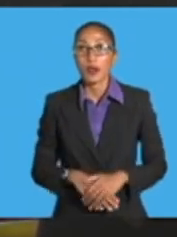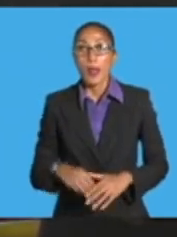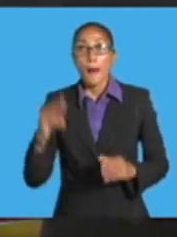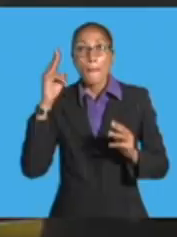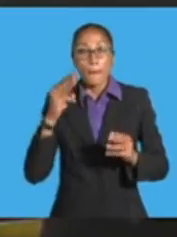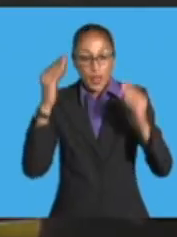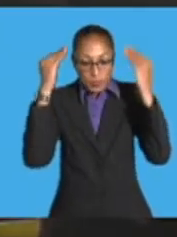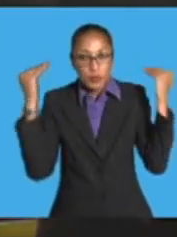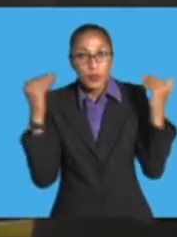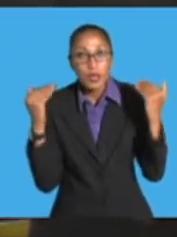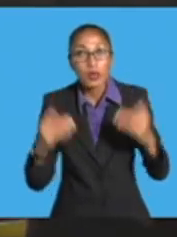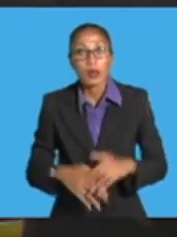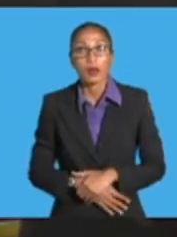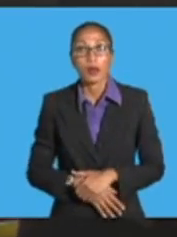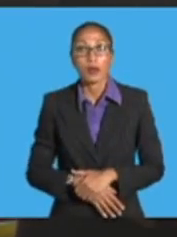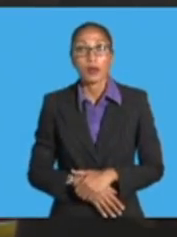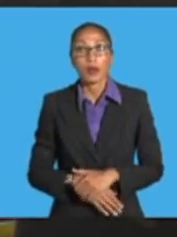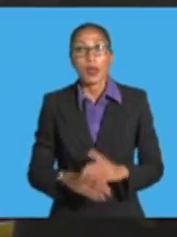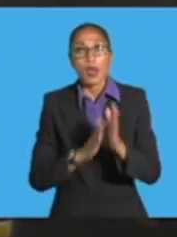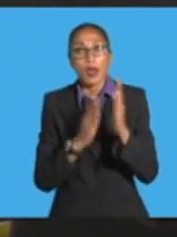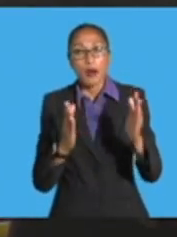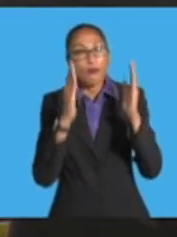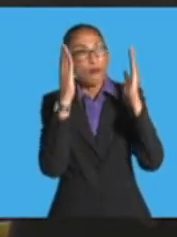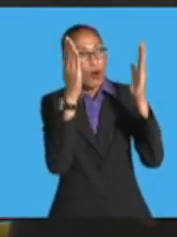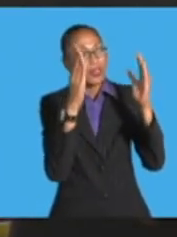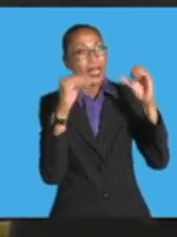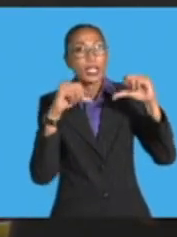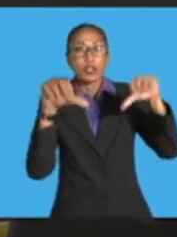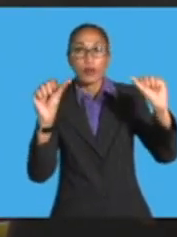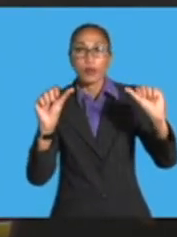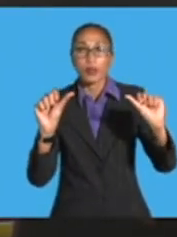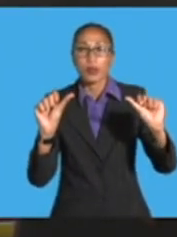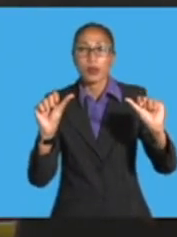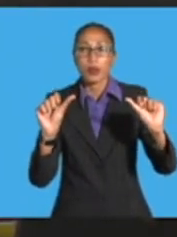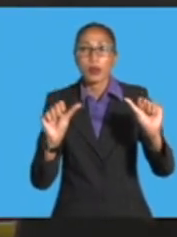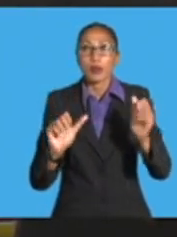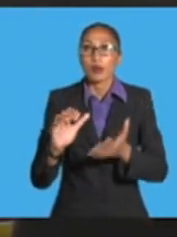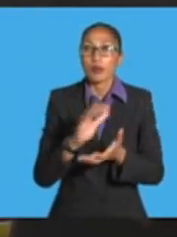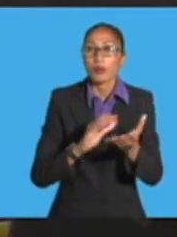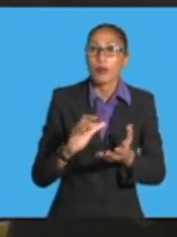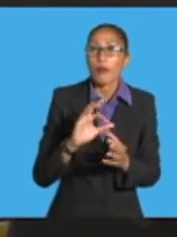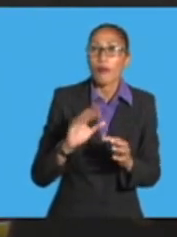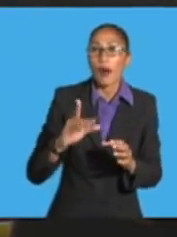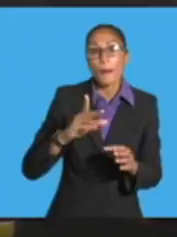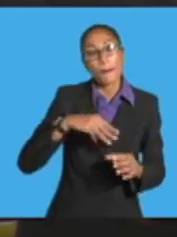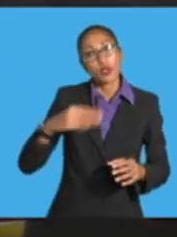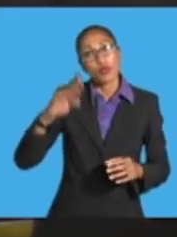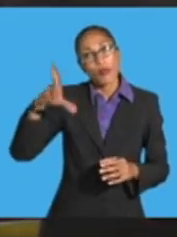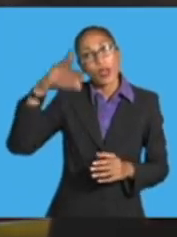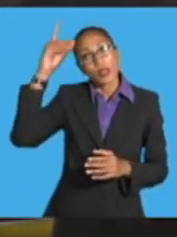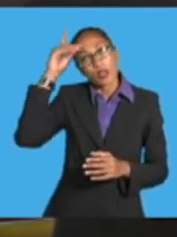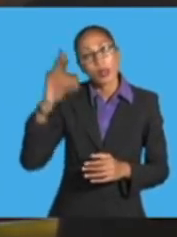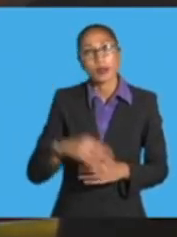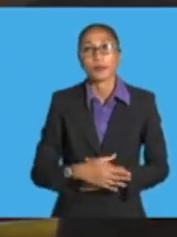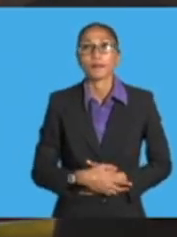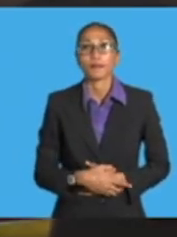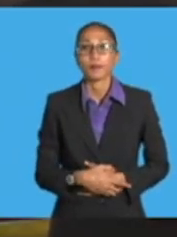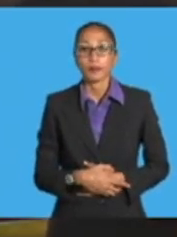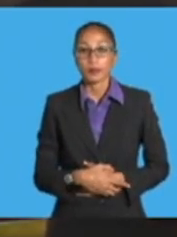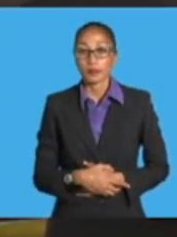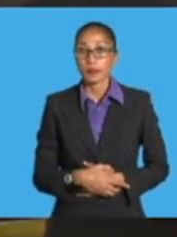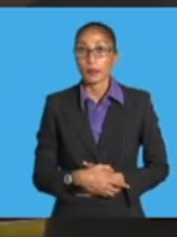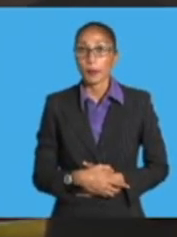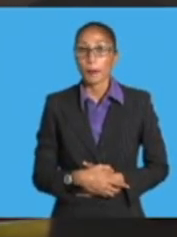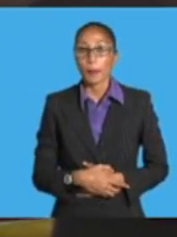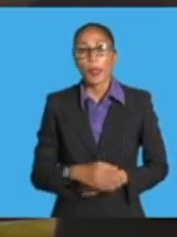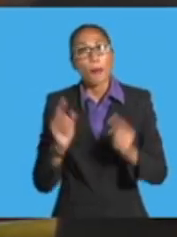Speaker, I will now look at some of the achievements and engagements of the Ministry of Education, Heritage and Arts.